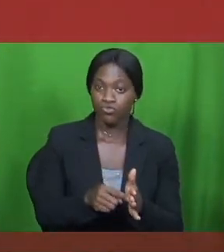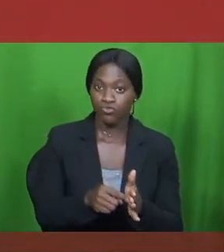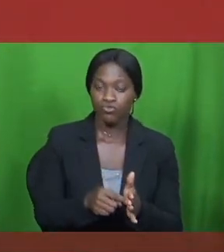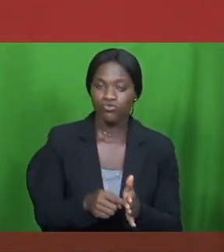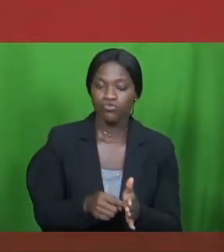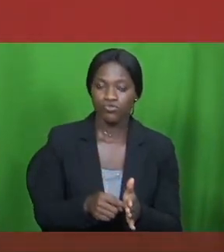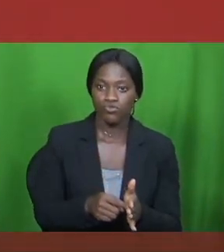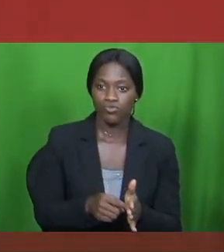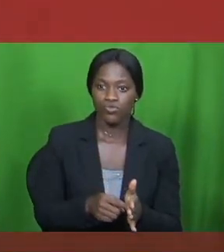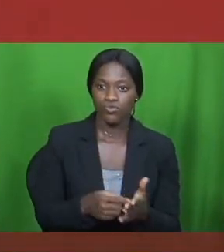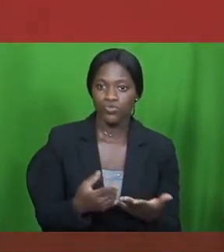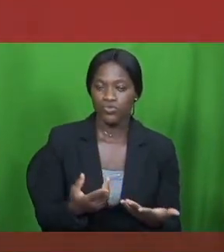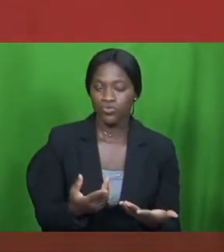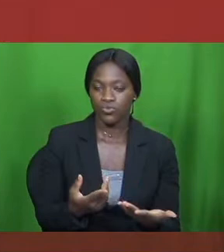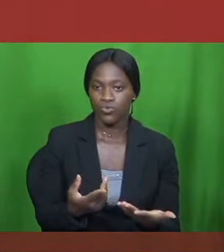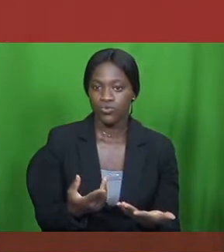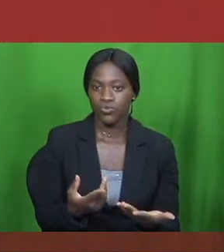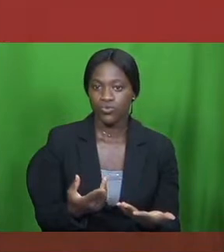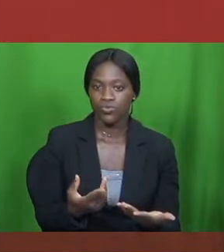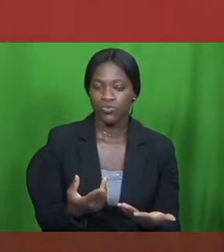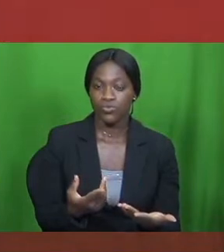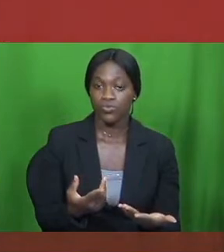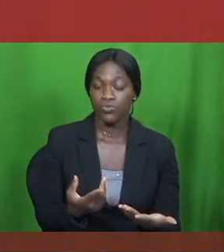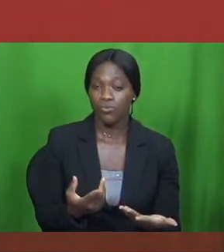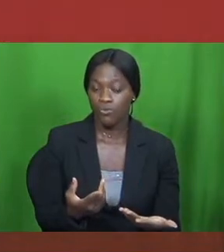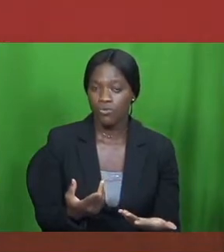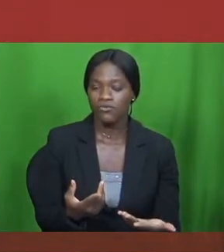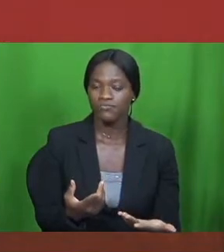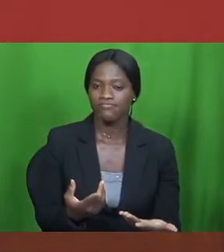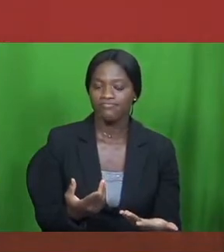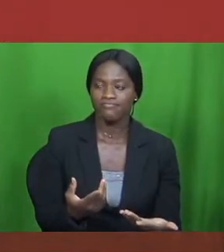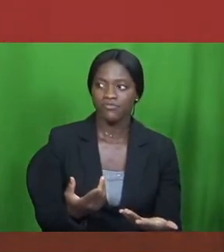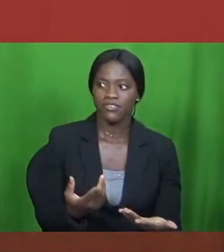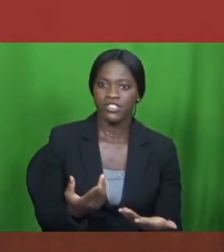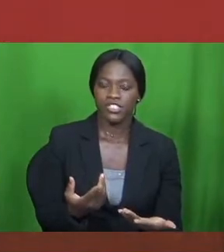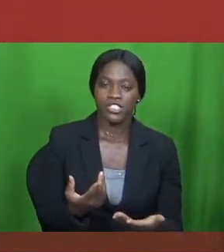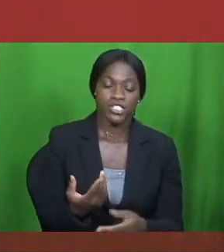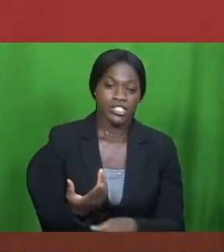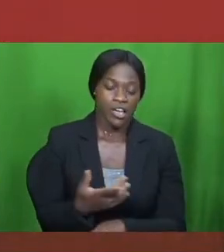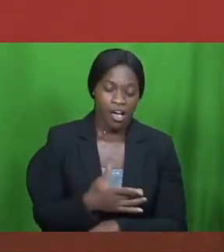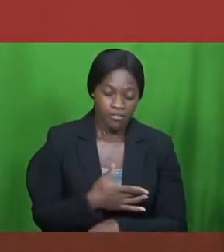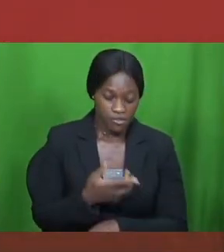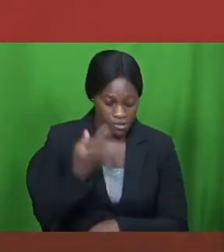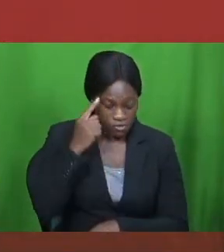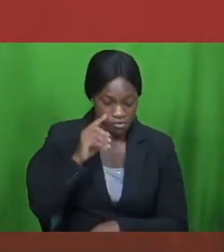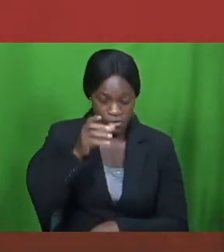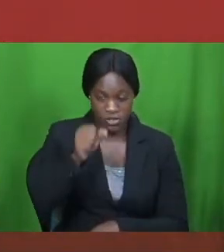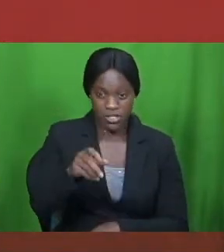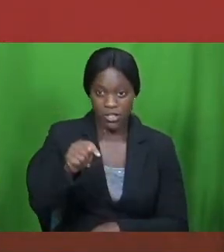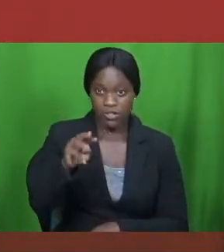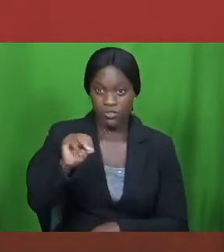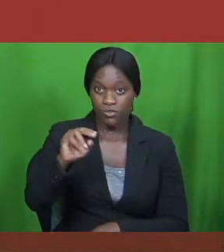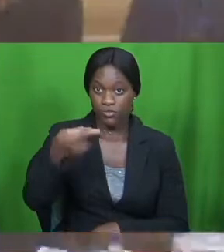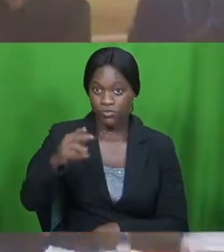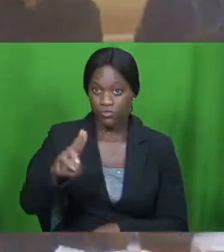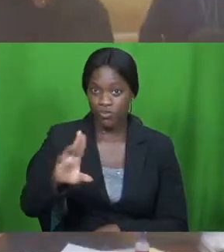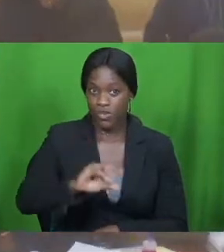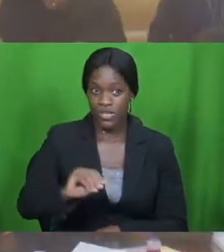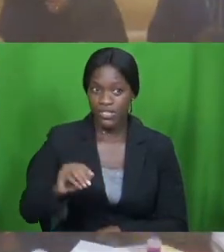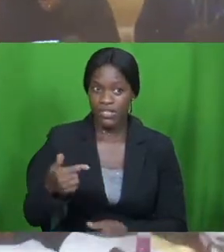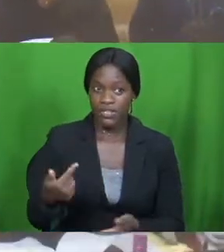appreciation of what he's done for Parliament, for Southton, and for Mother Ghana.